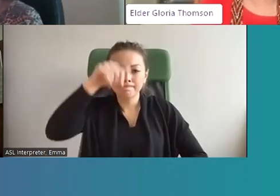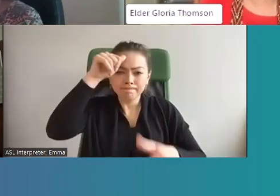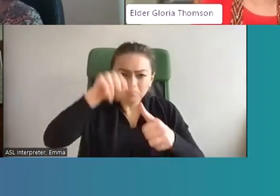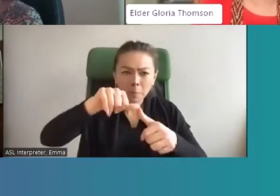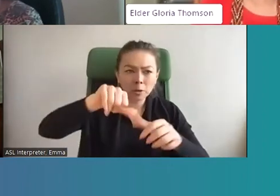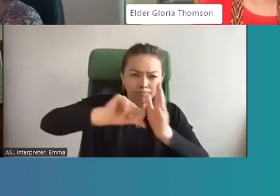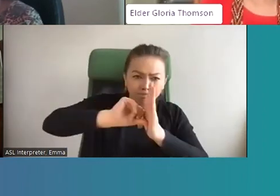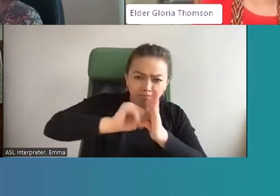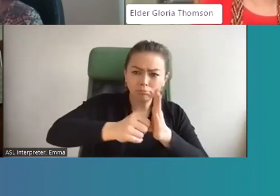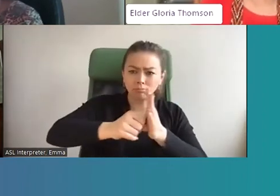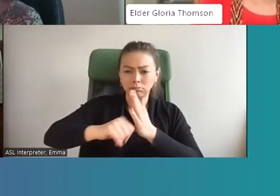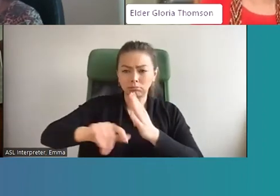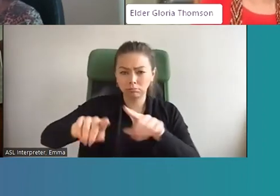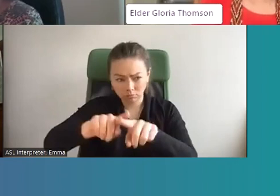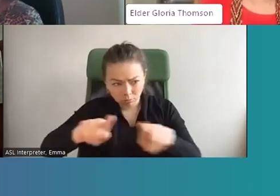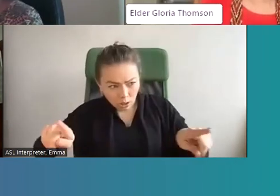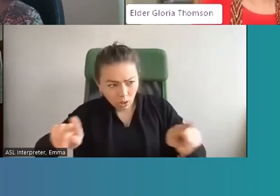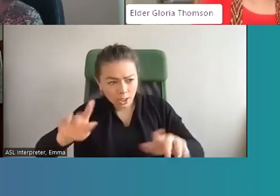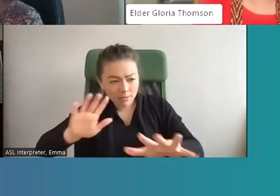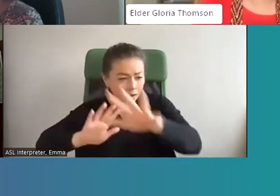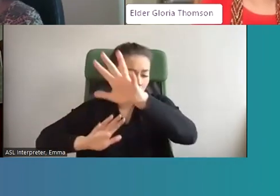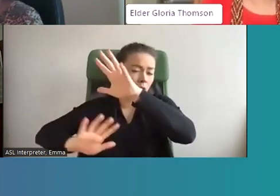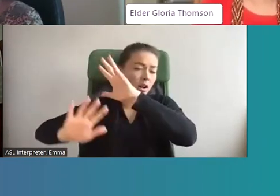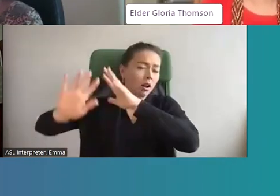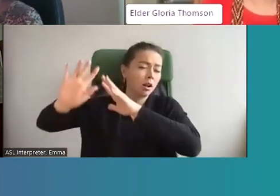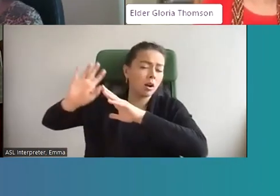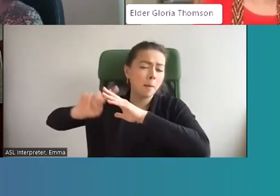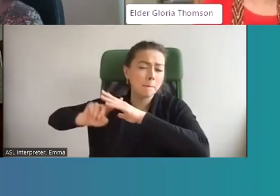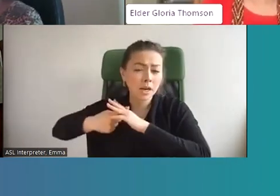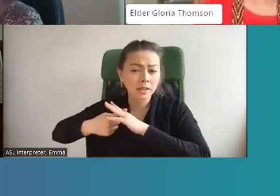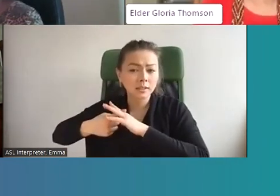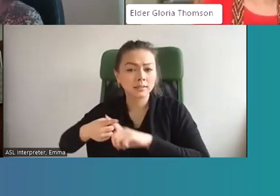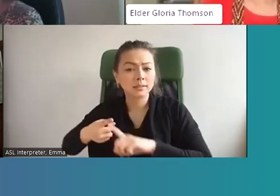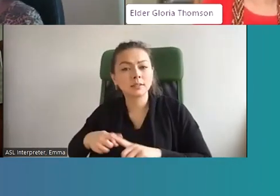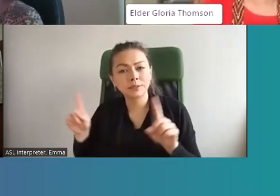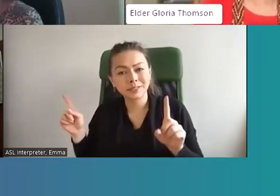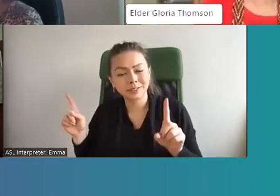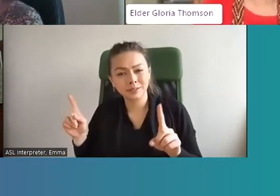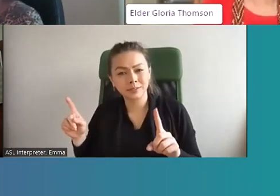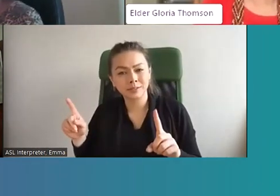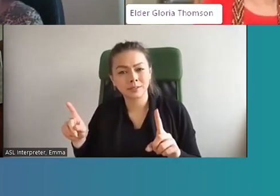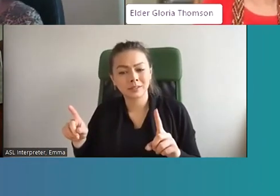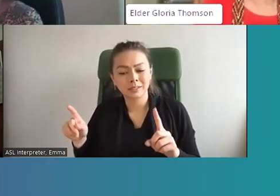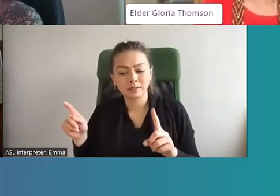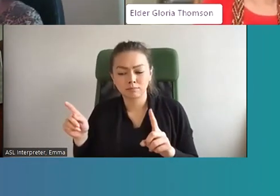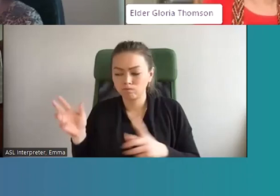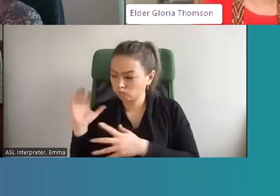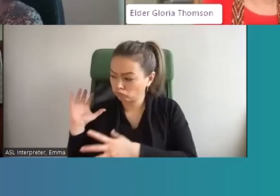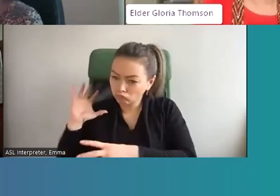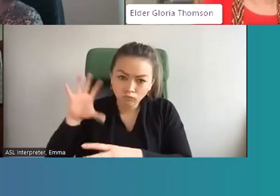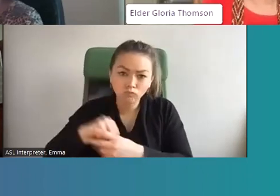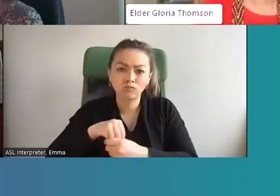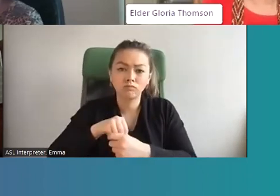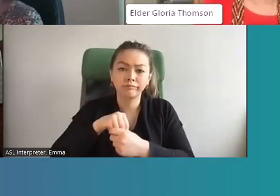acknowledge, you know, our beginnings. And to carry those things forward, because that's where we get our pride from. That's where we